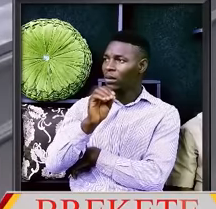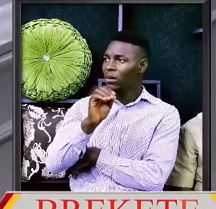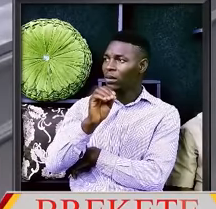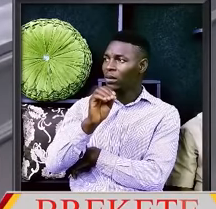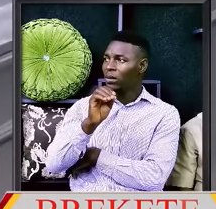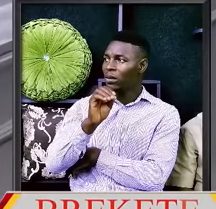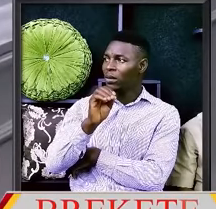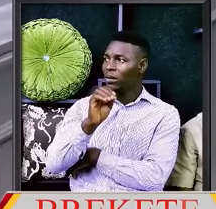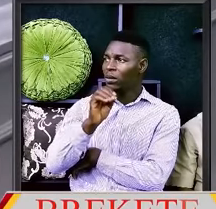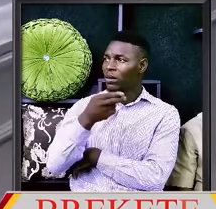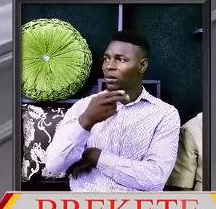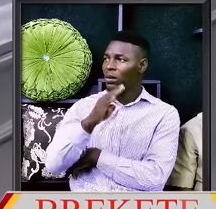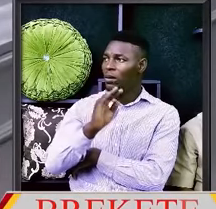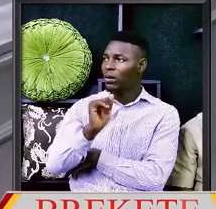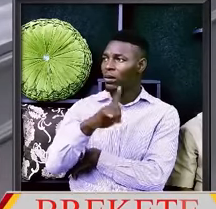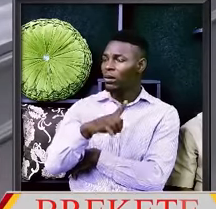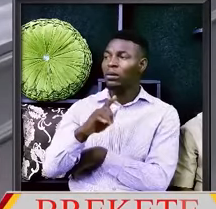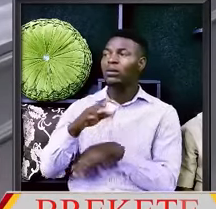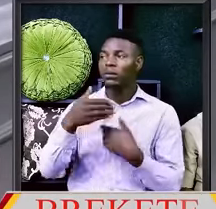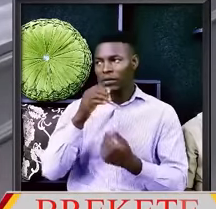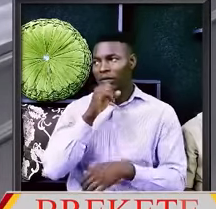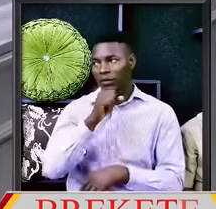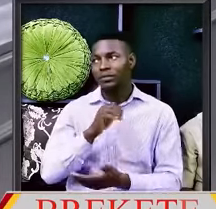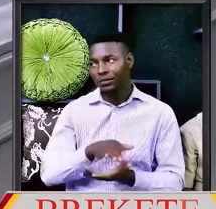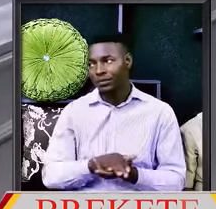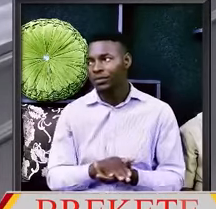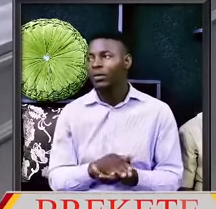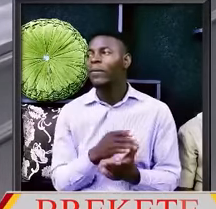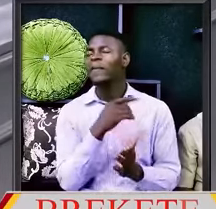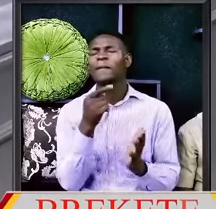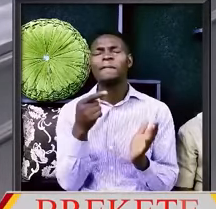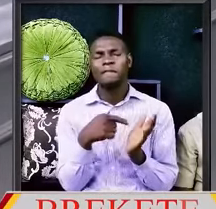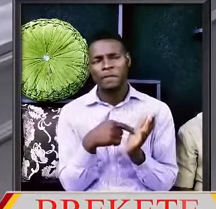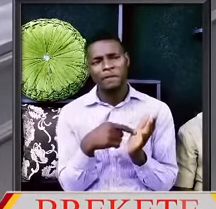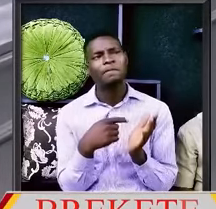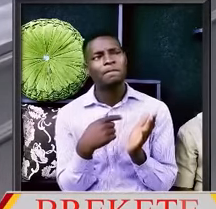Hold on, madam. Give her.